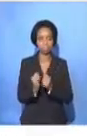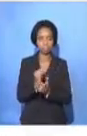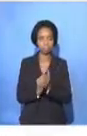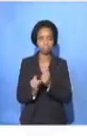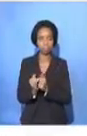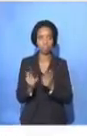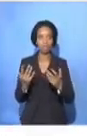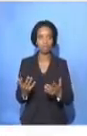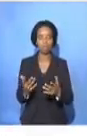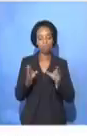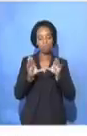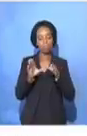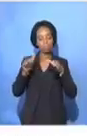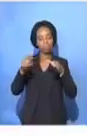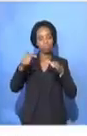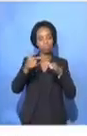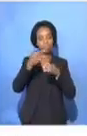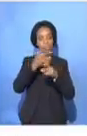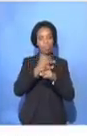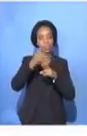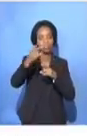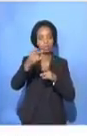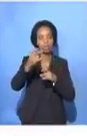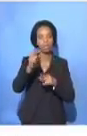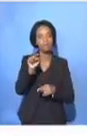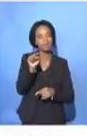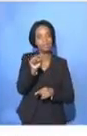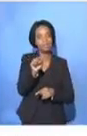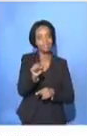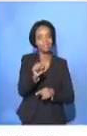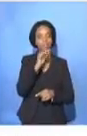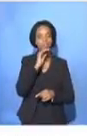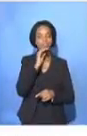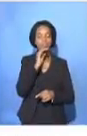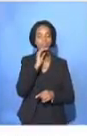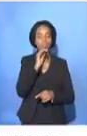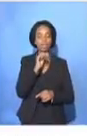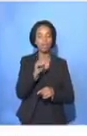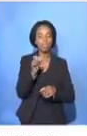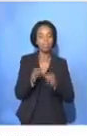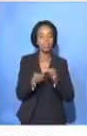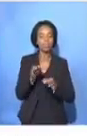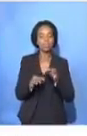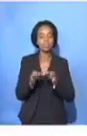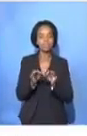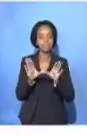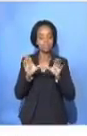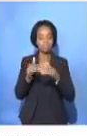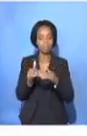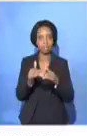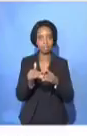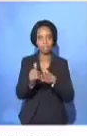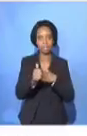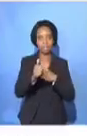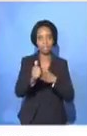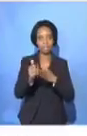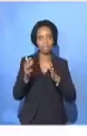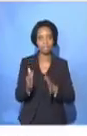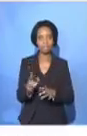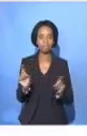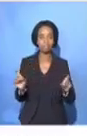winning party slate are accountable to the political party leaders, not to the